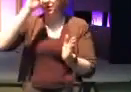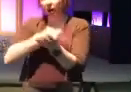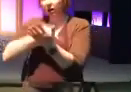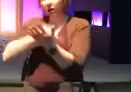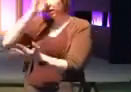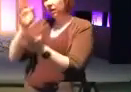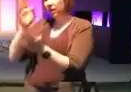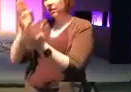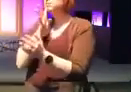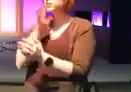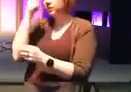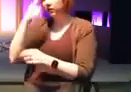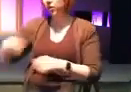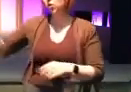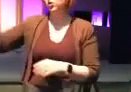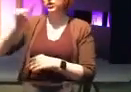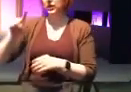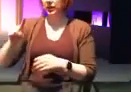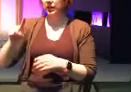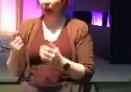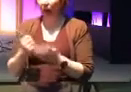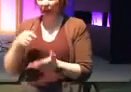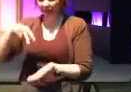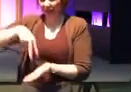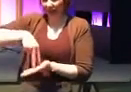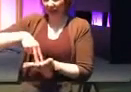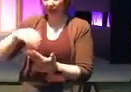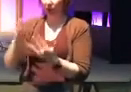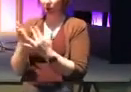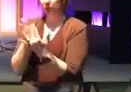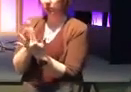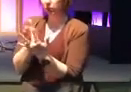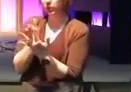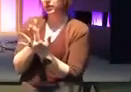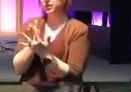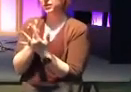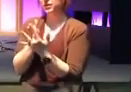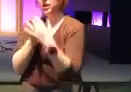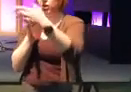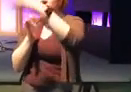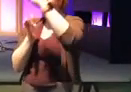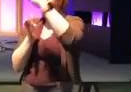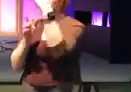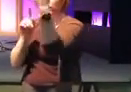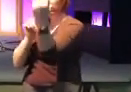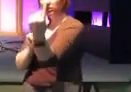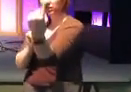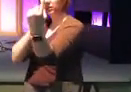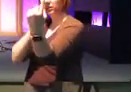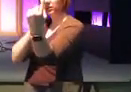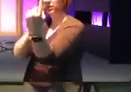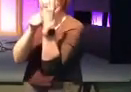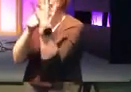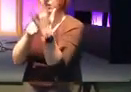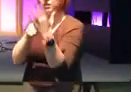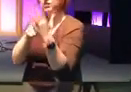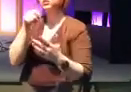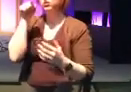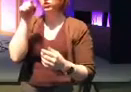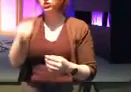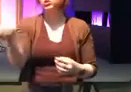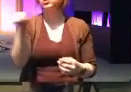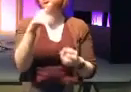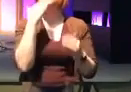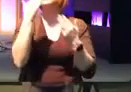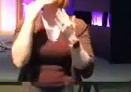speaks for you. He's your intercessor. He stands between. He's your representative. Thank you, Jesus.